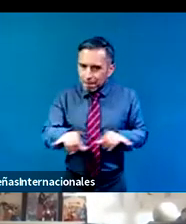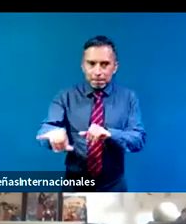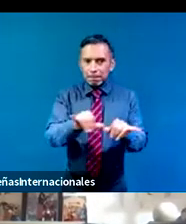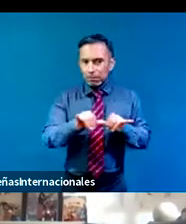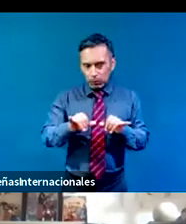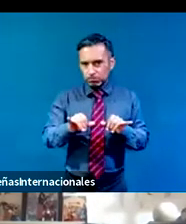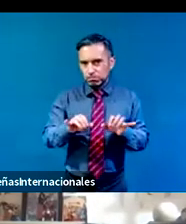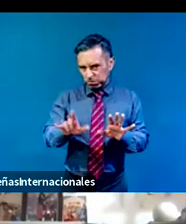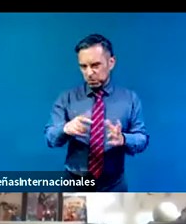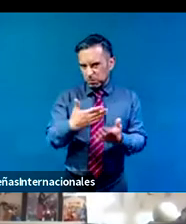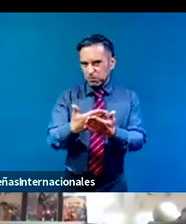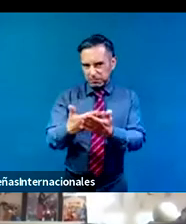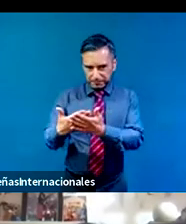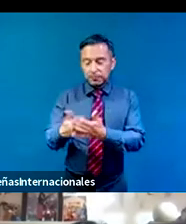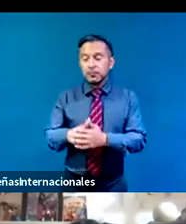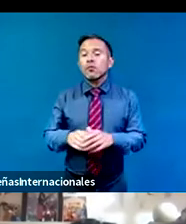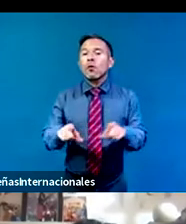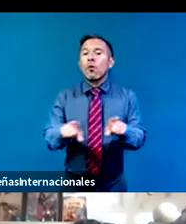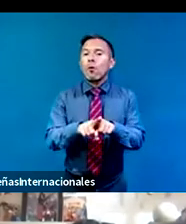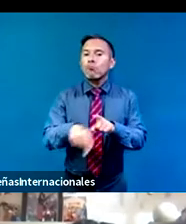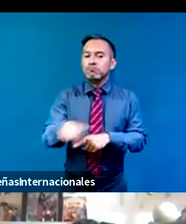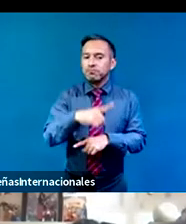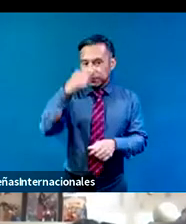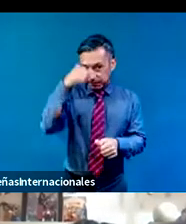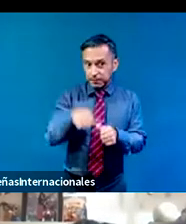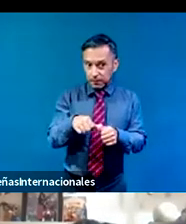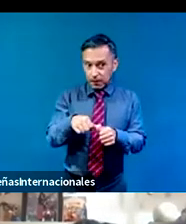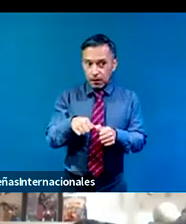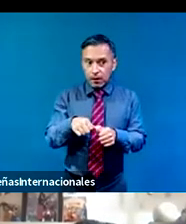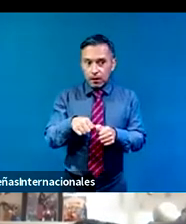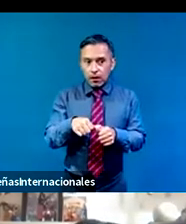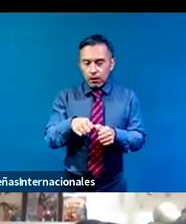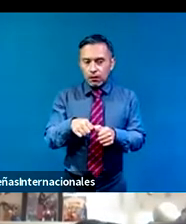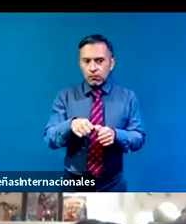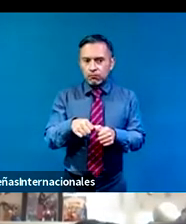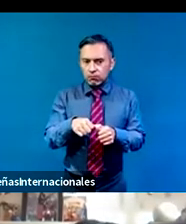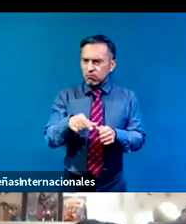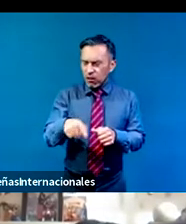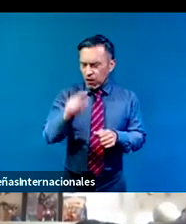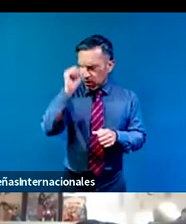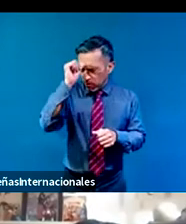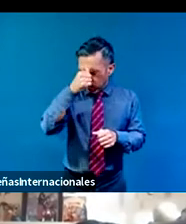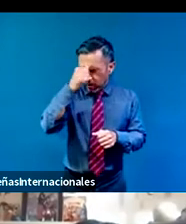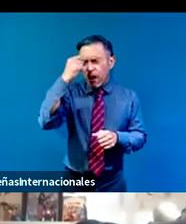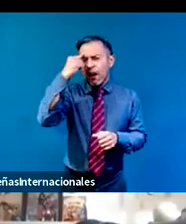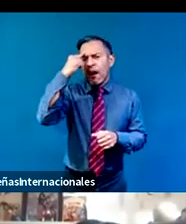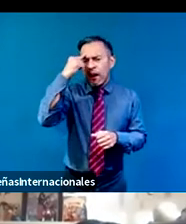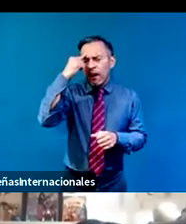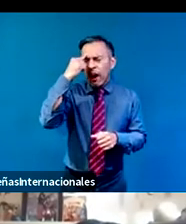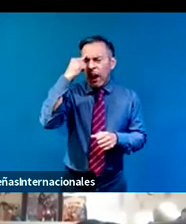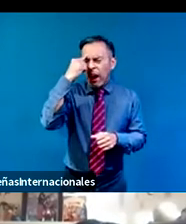there's emphasis in terms of the taxes, which where we're talking about making sure the policies are reformed to